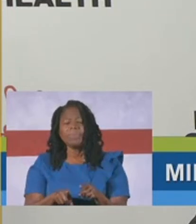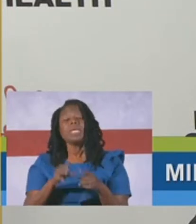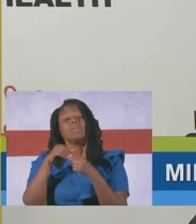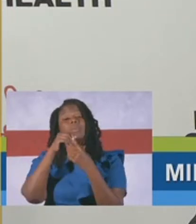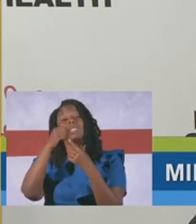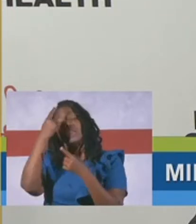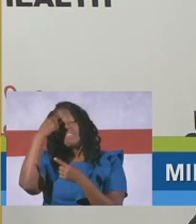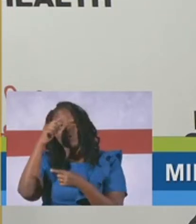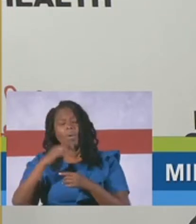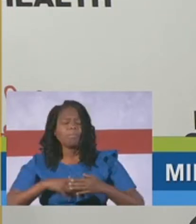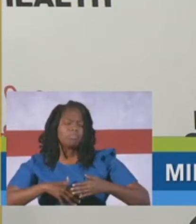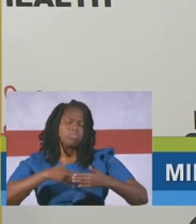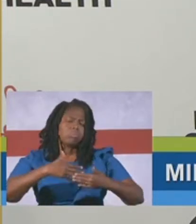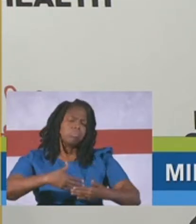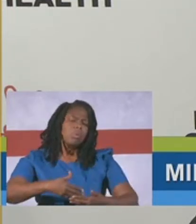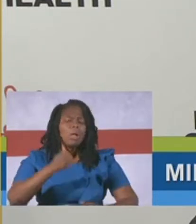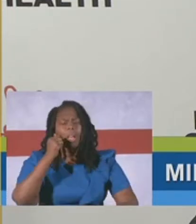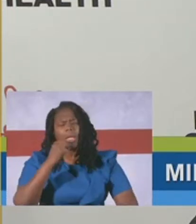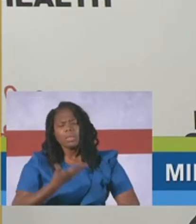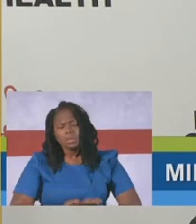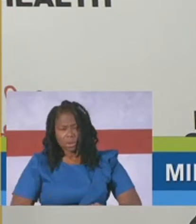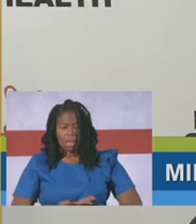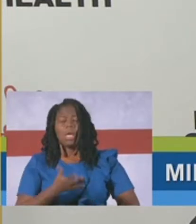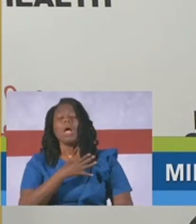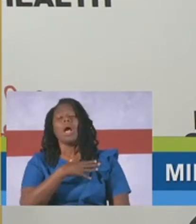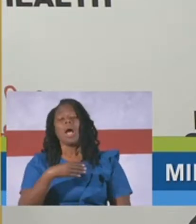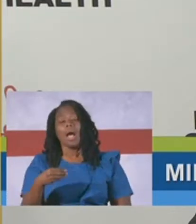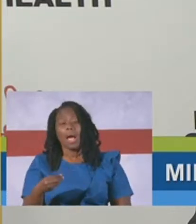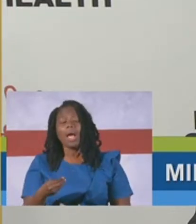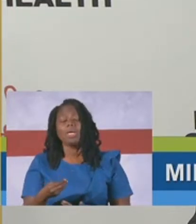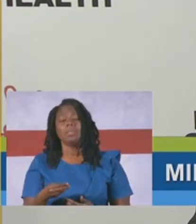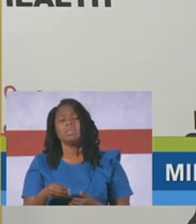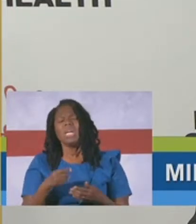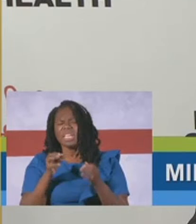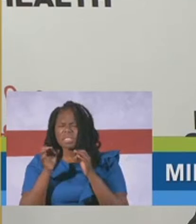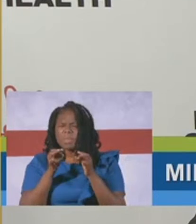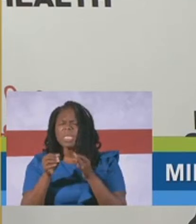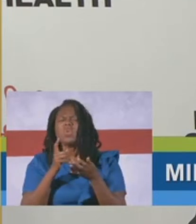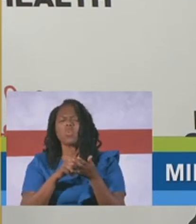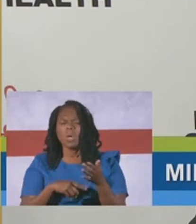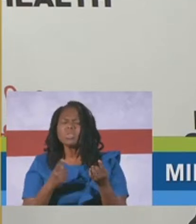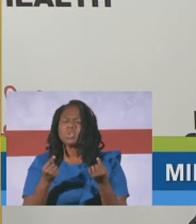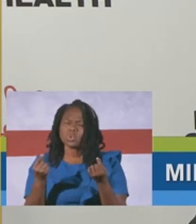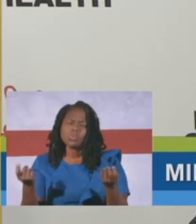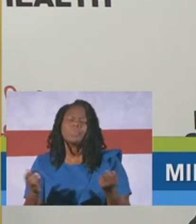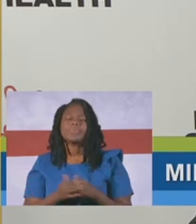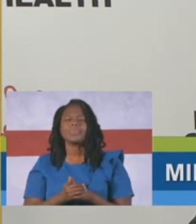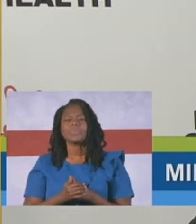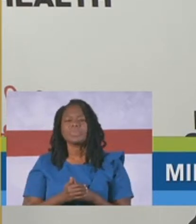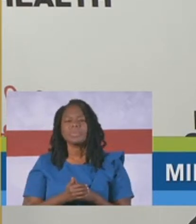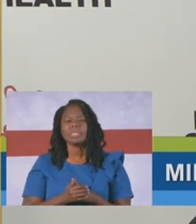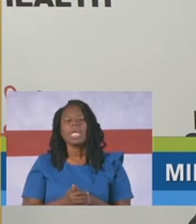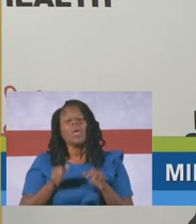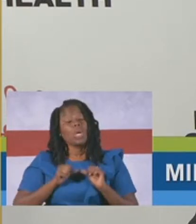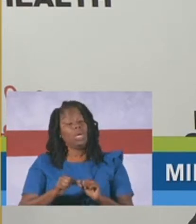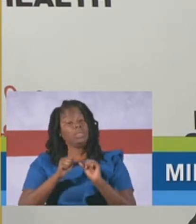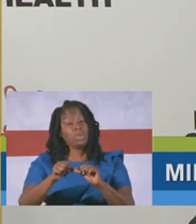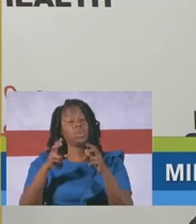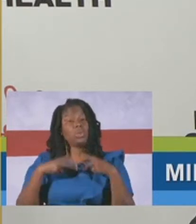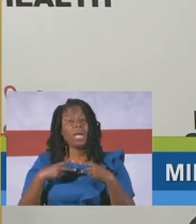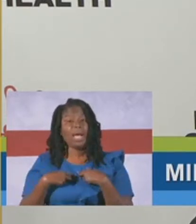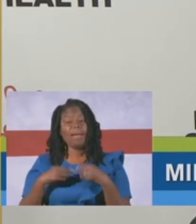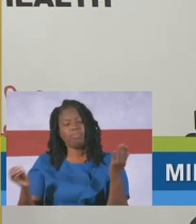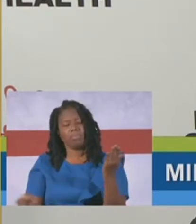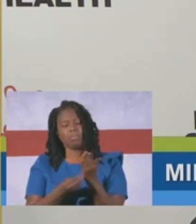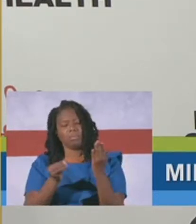women and so on, what they can do. The booster program will continue because you